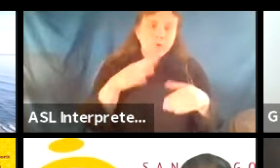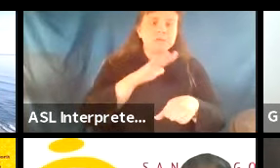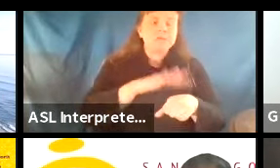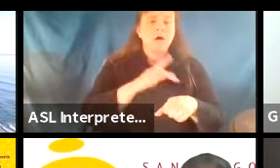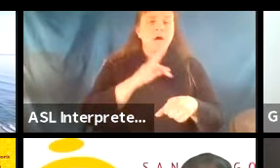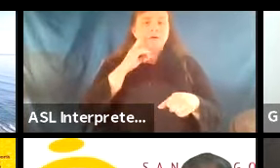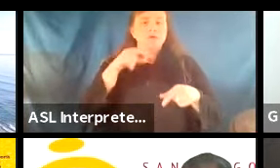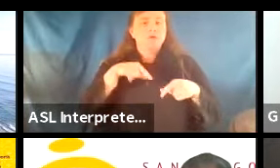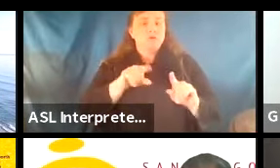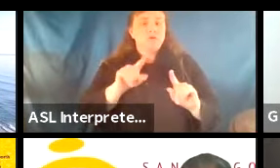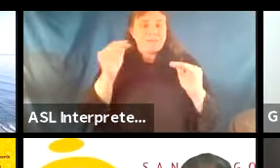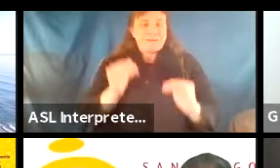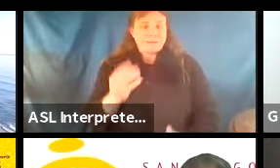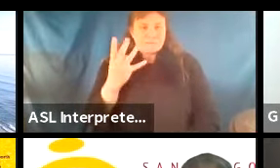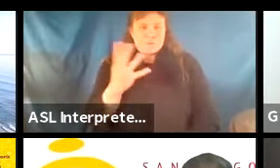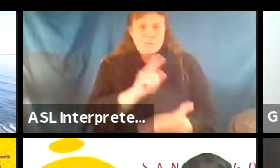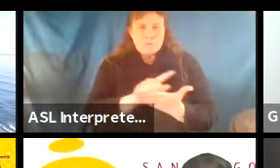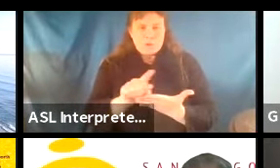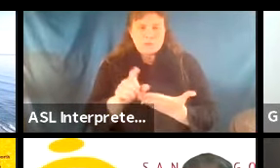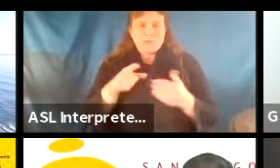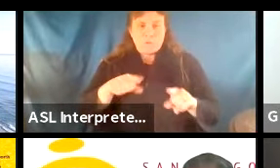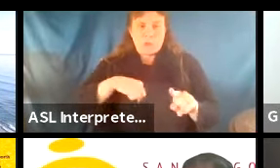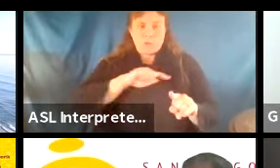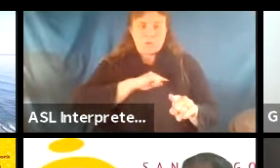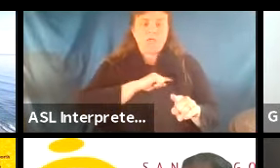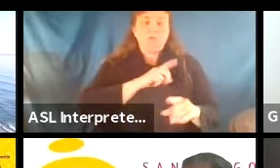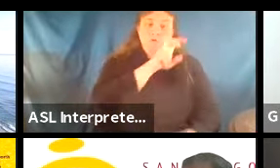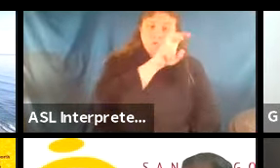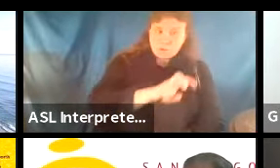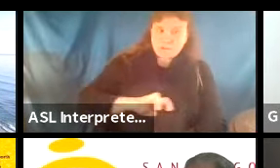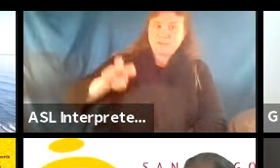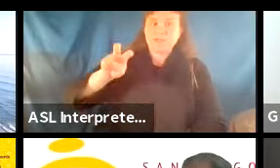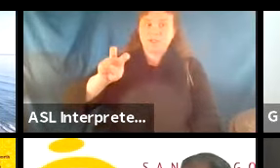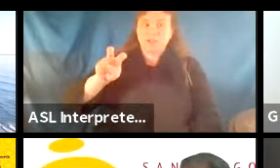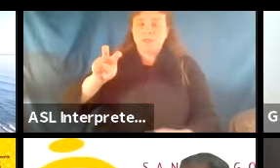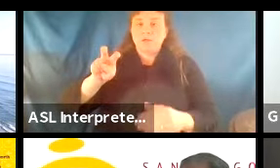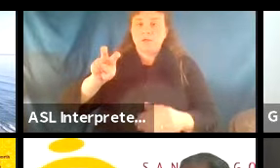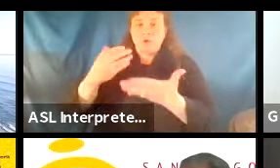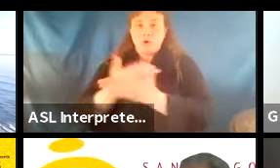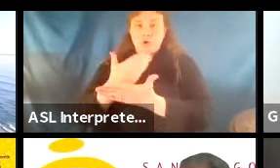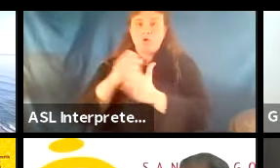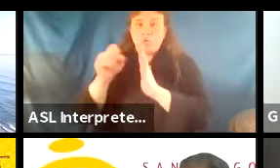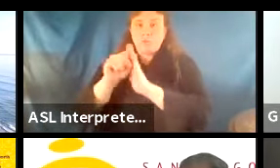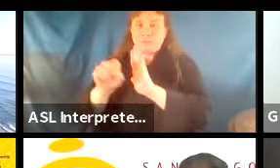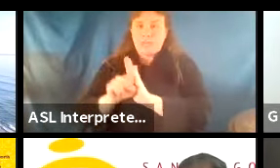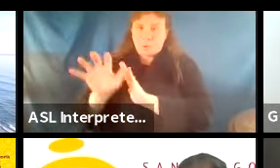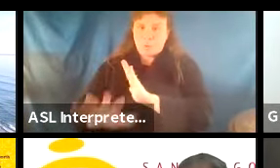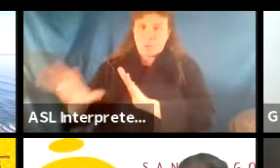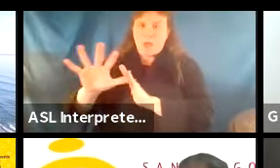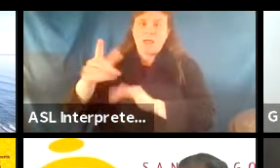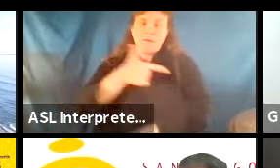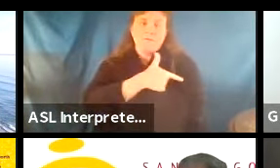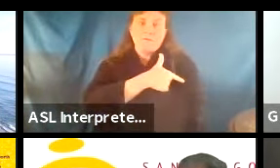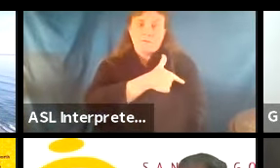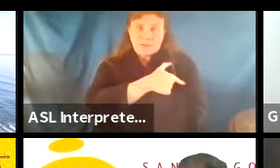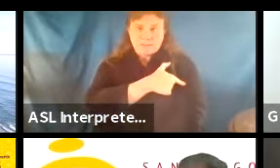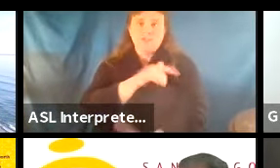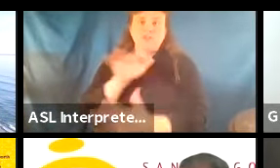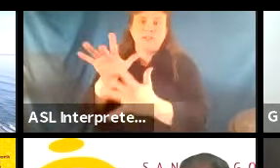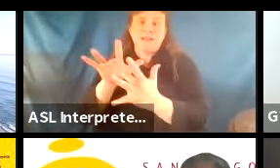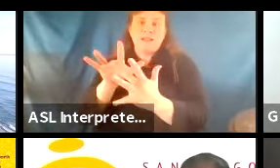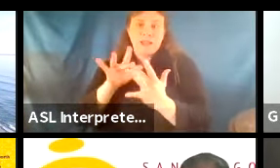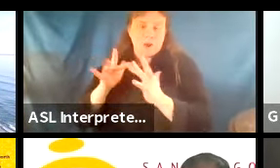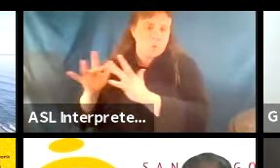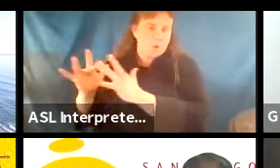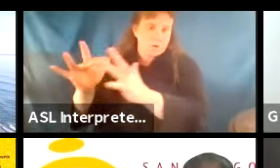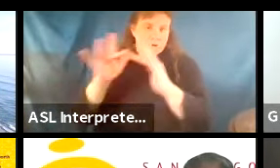course of the next 4 weeks as we transition to this new statewide vaccination network,